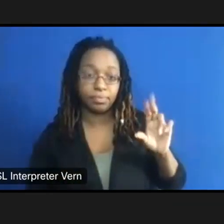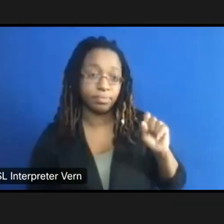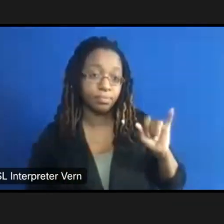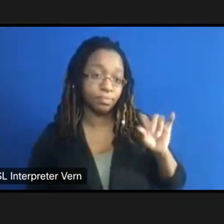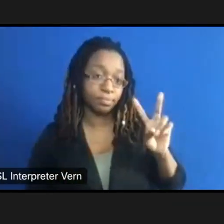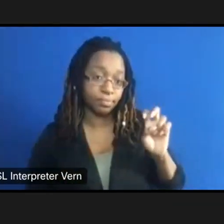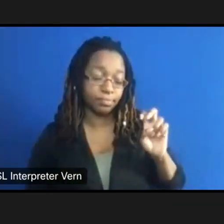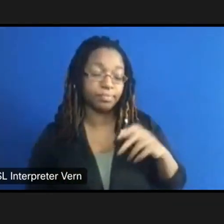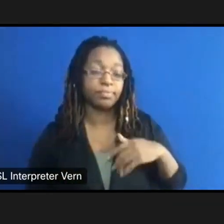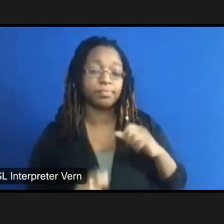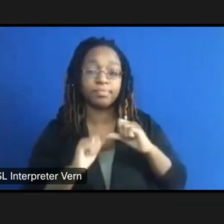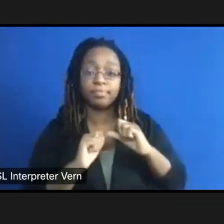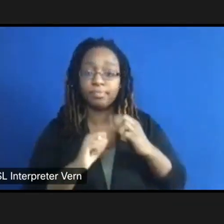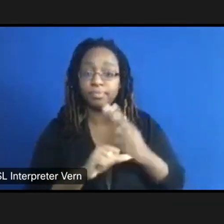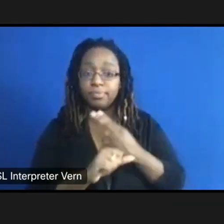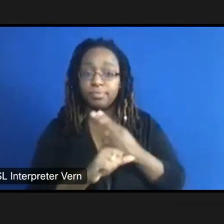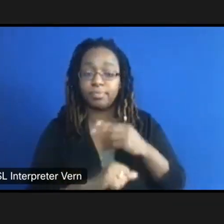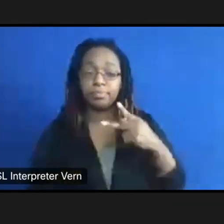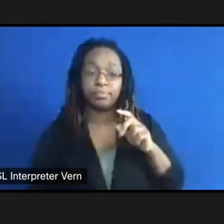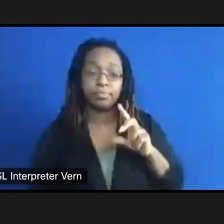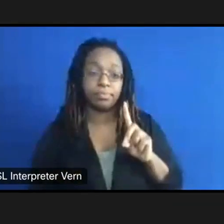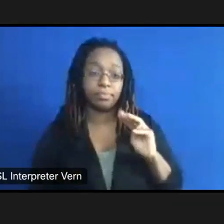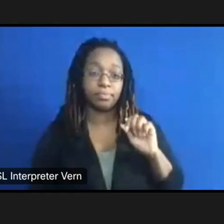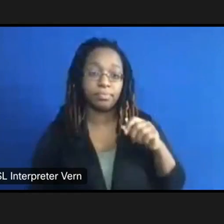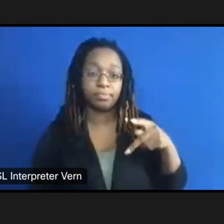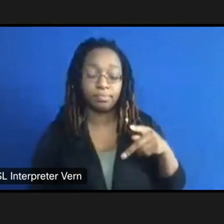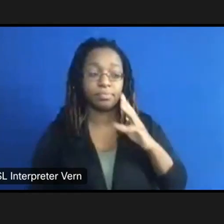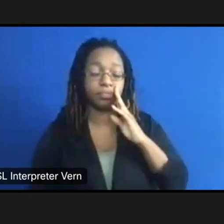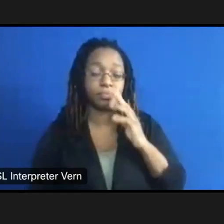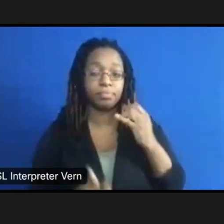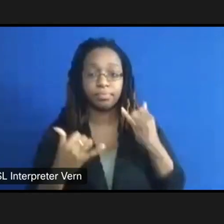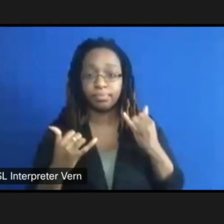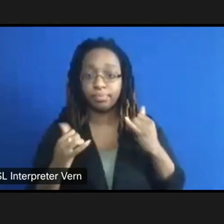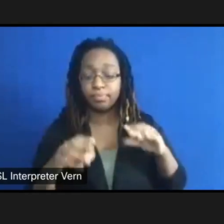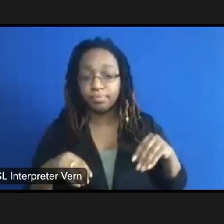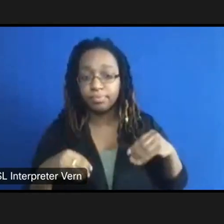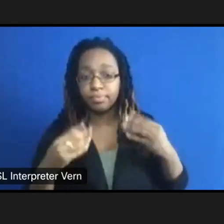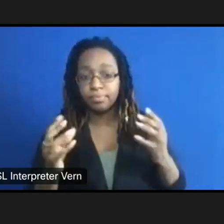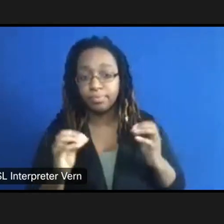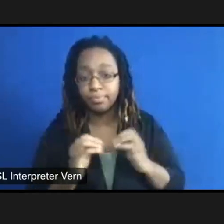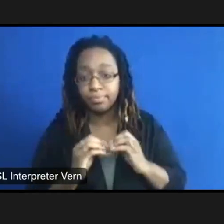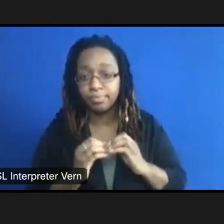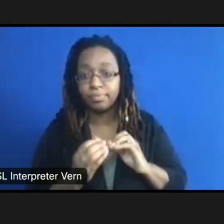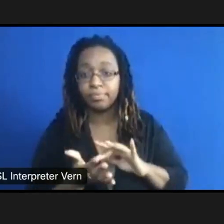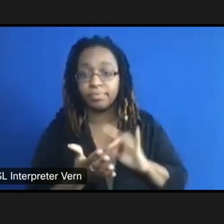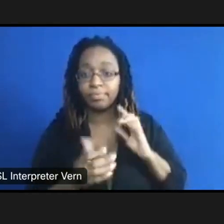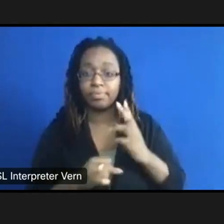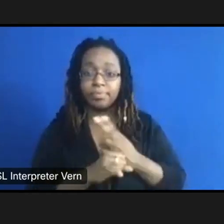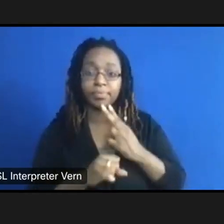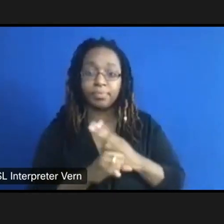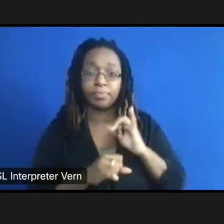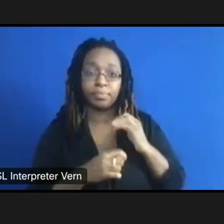continuing to use the POB map to extend out and really use those resources that are